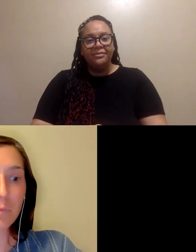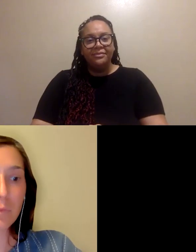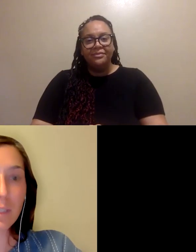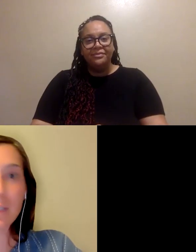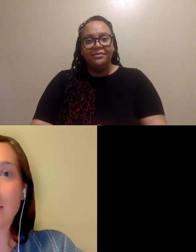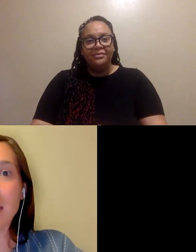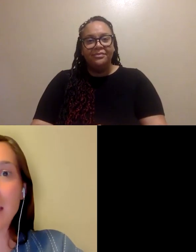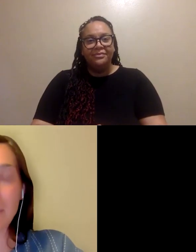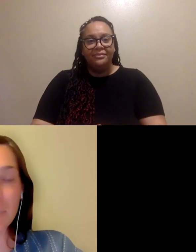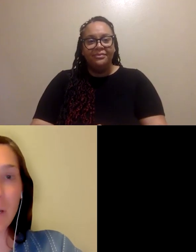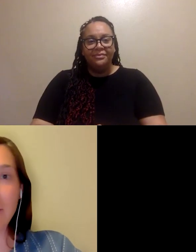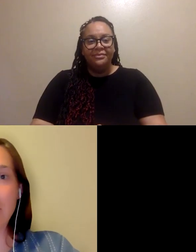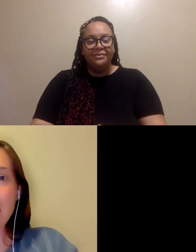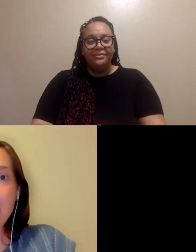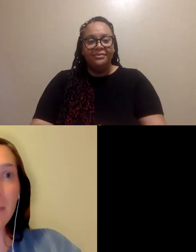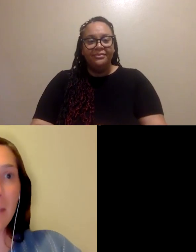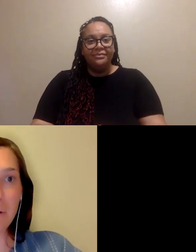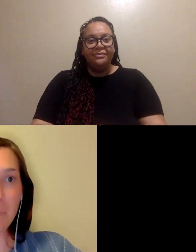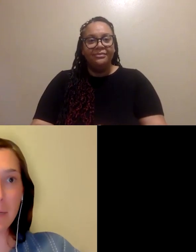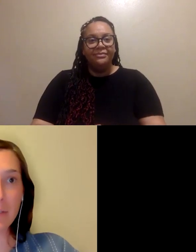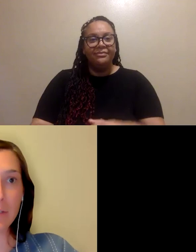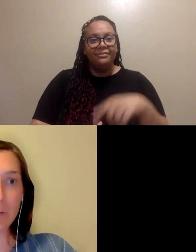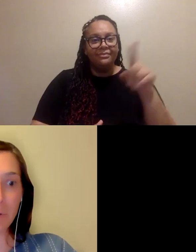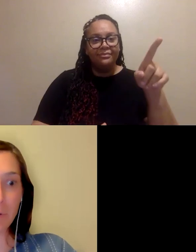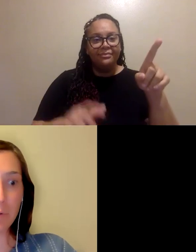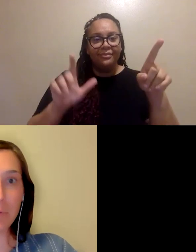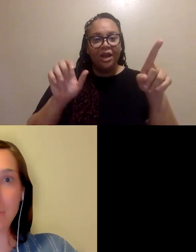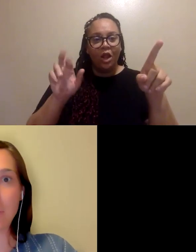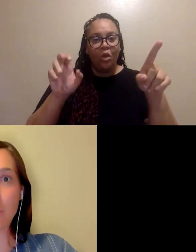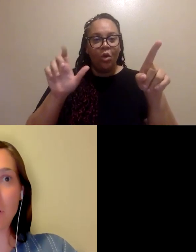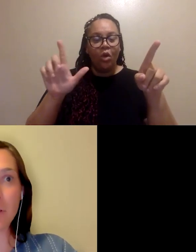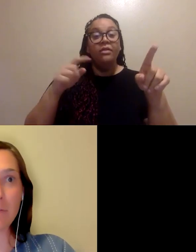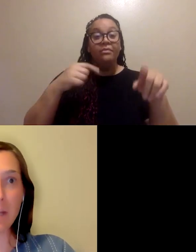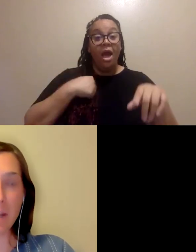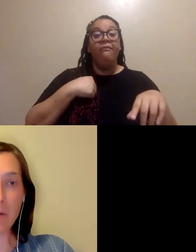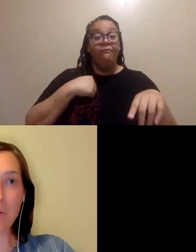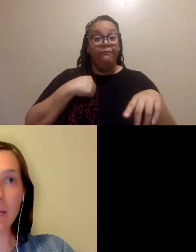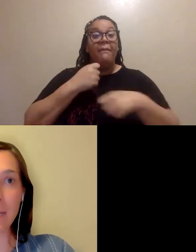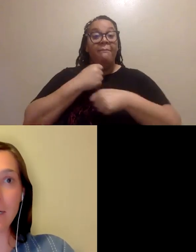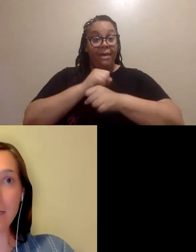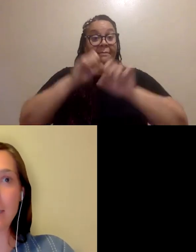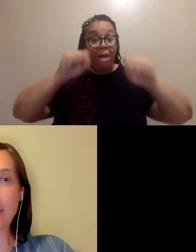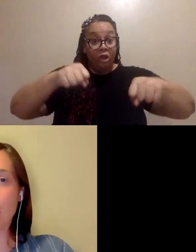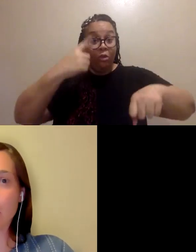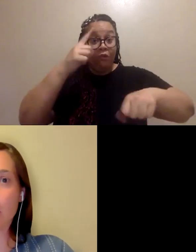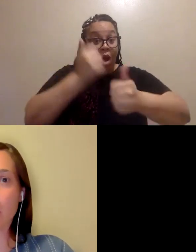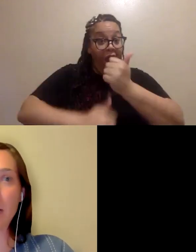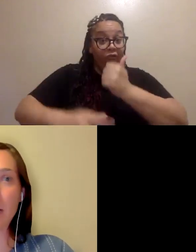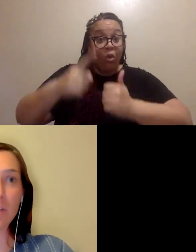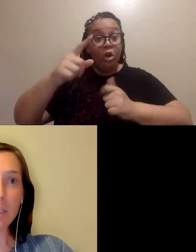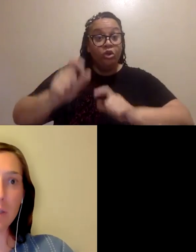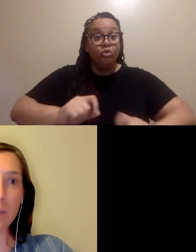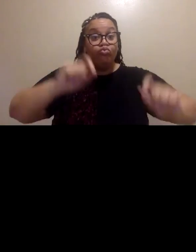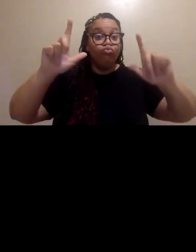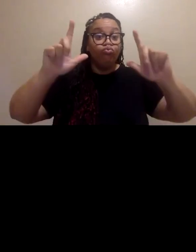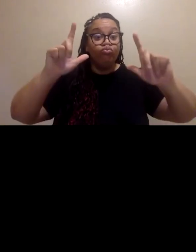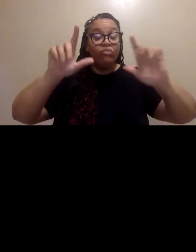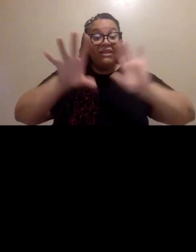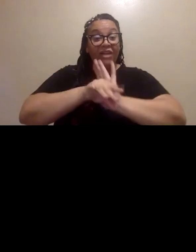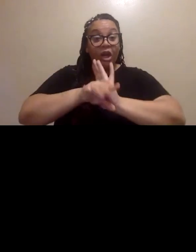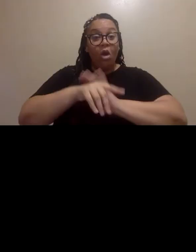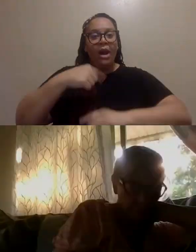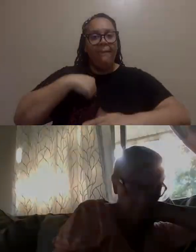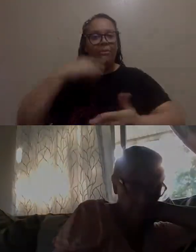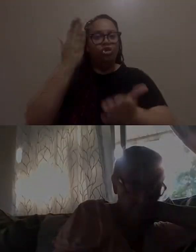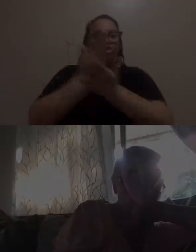yeah, yeah, so I've enabled everyone to turn on their video. I am going to stop recording just so that